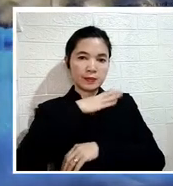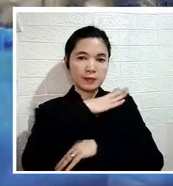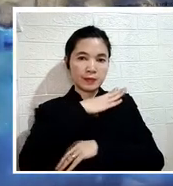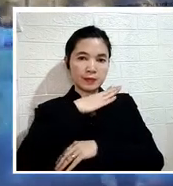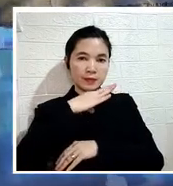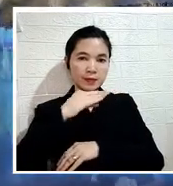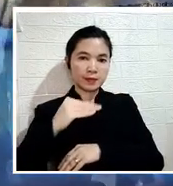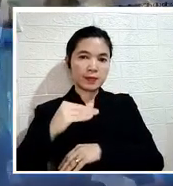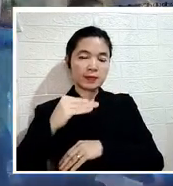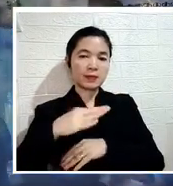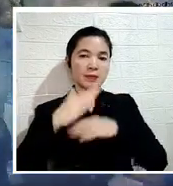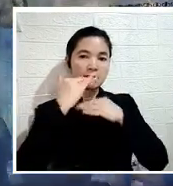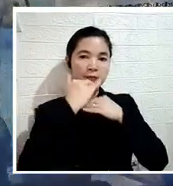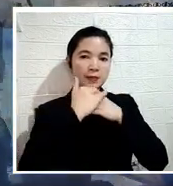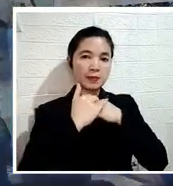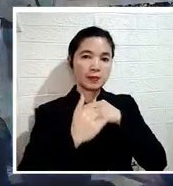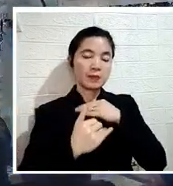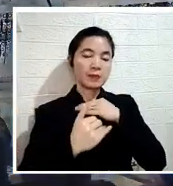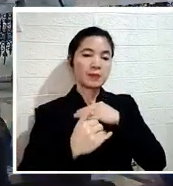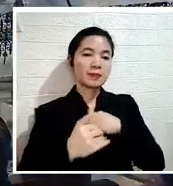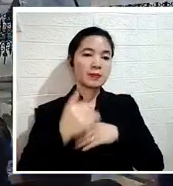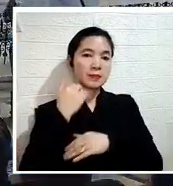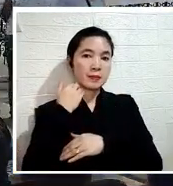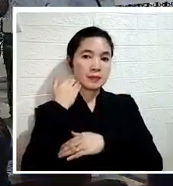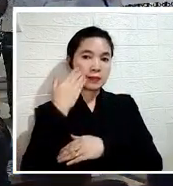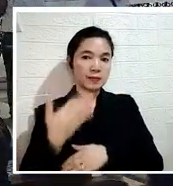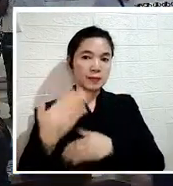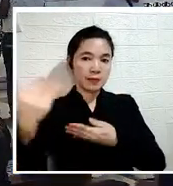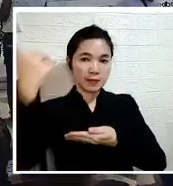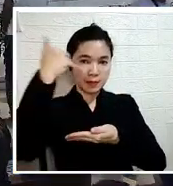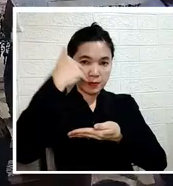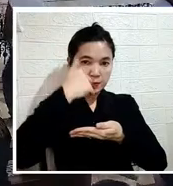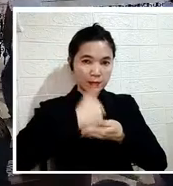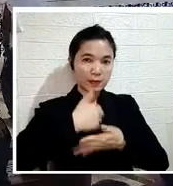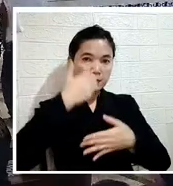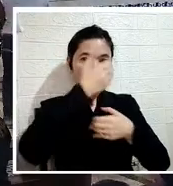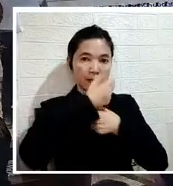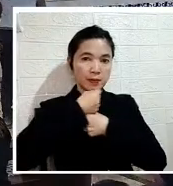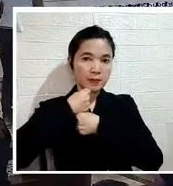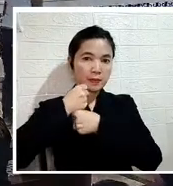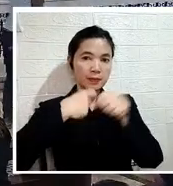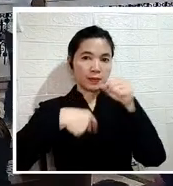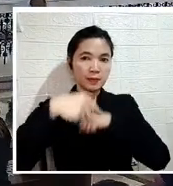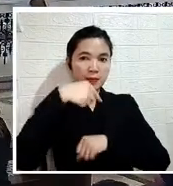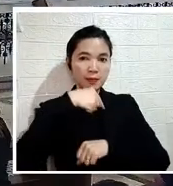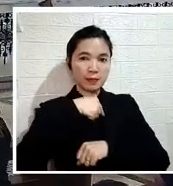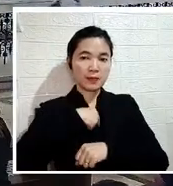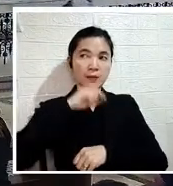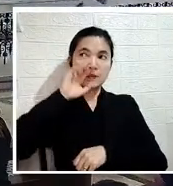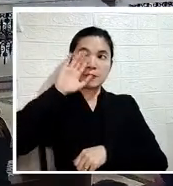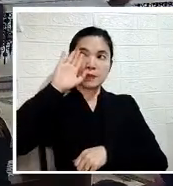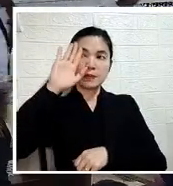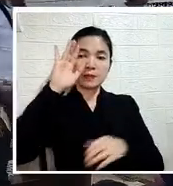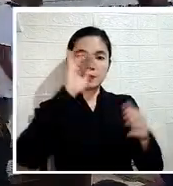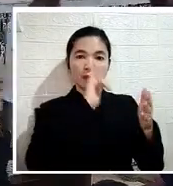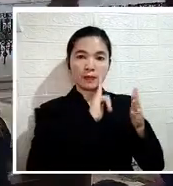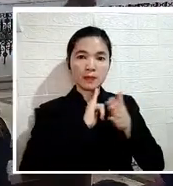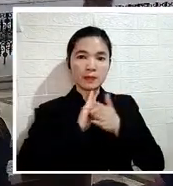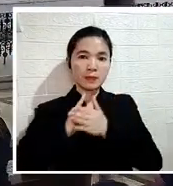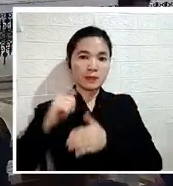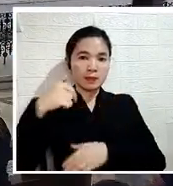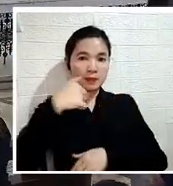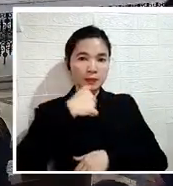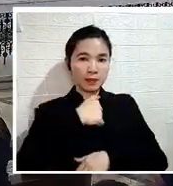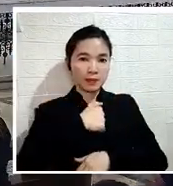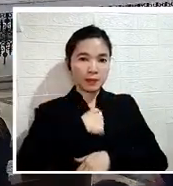the call of dead arise, bid me come today, that I may